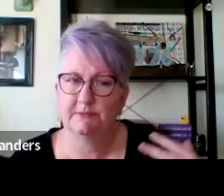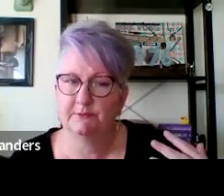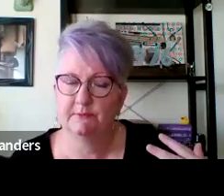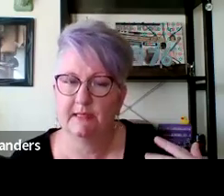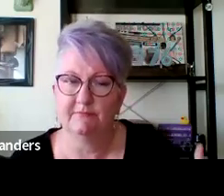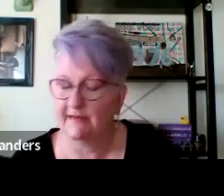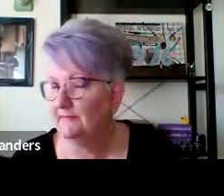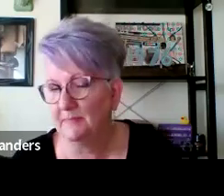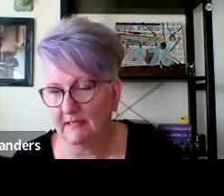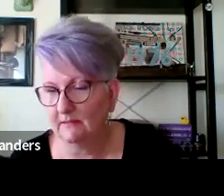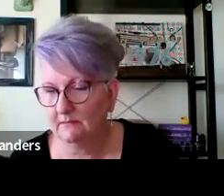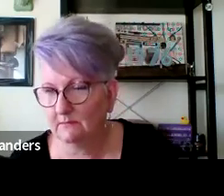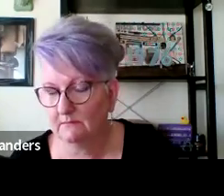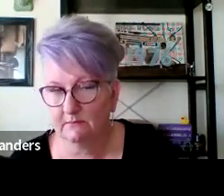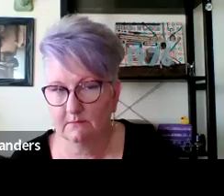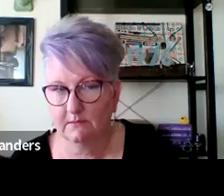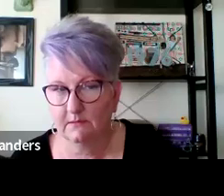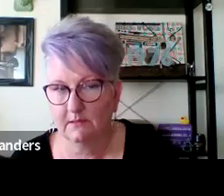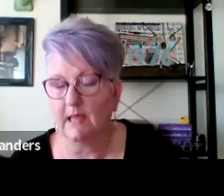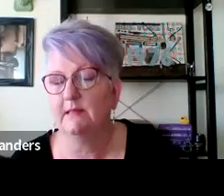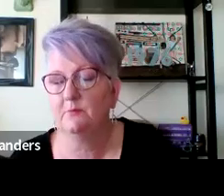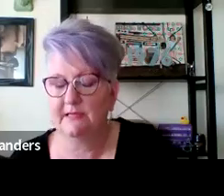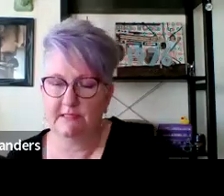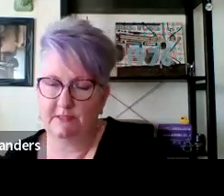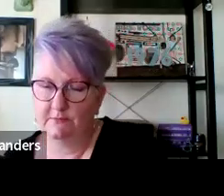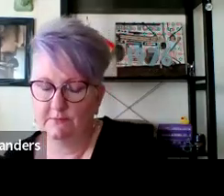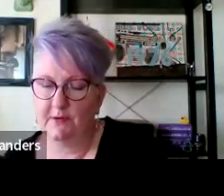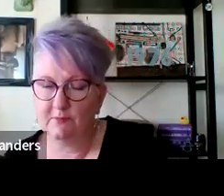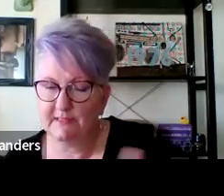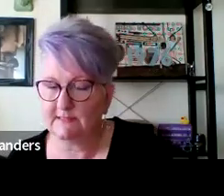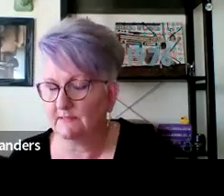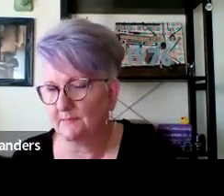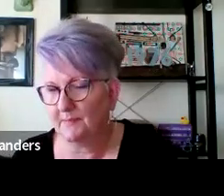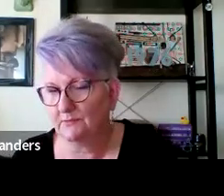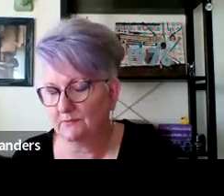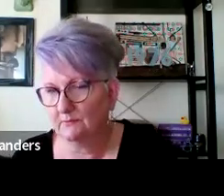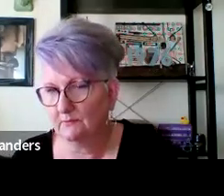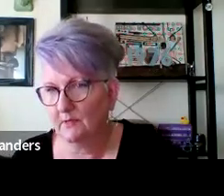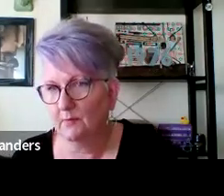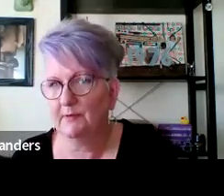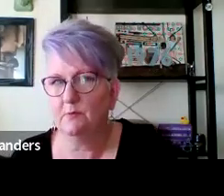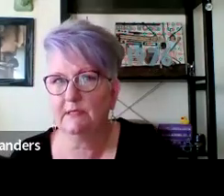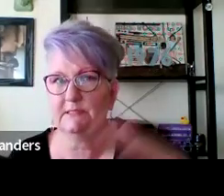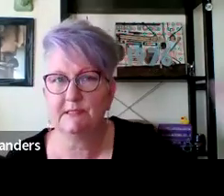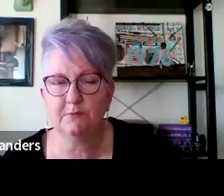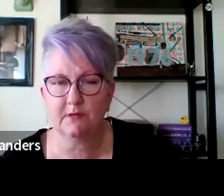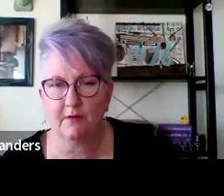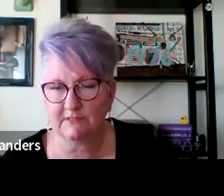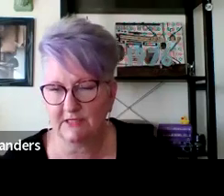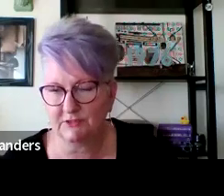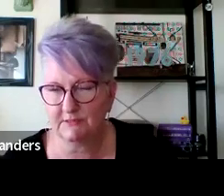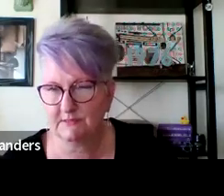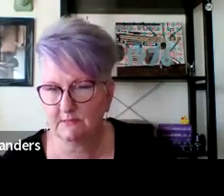And we need to invite them in, and then we continue. So everybody's on the same page. We don't want to continue